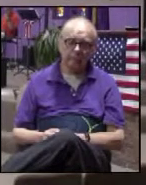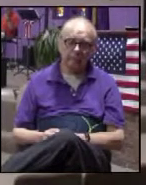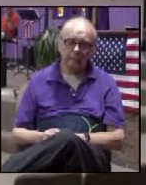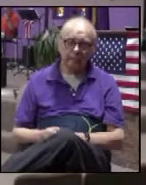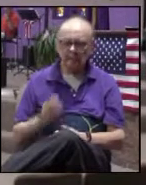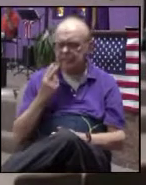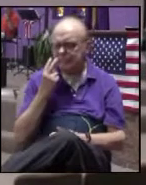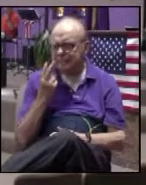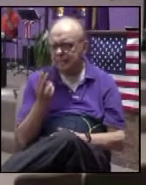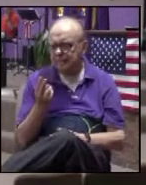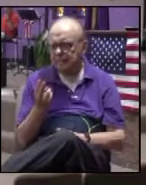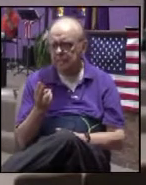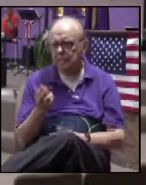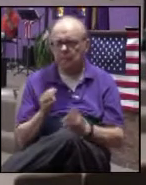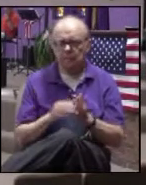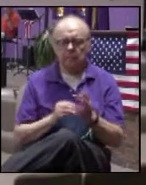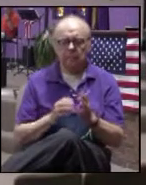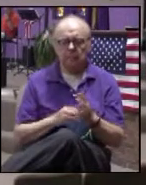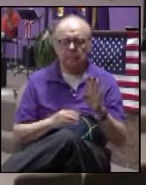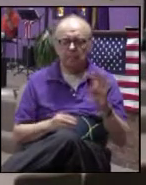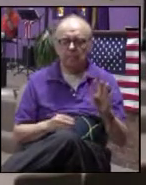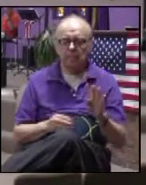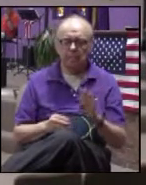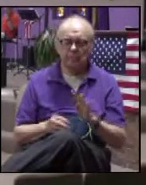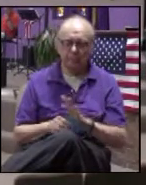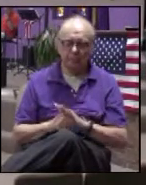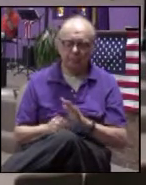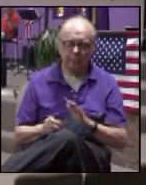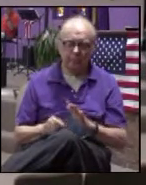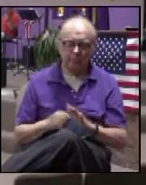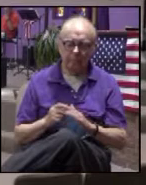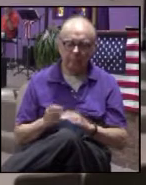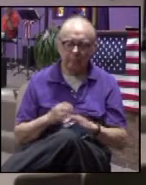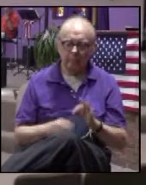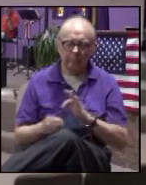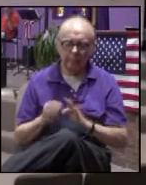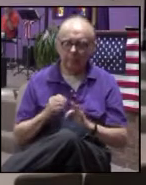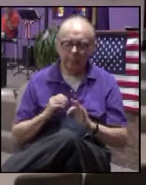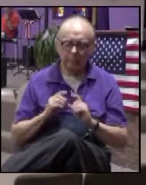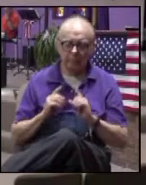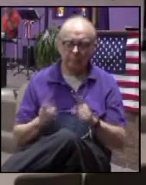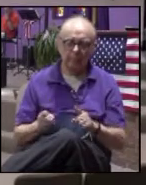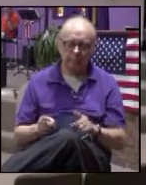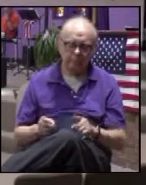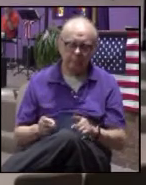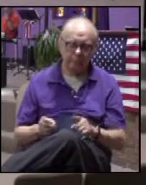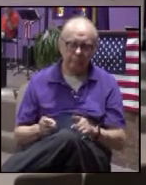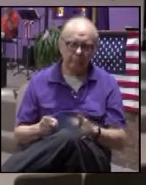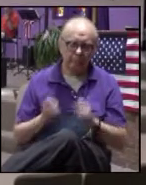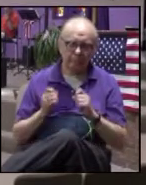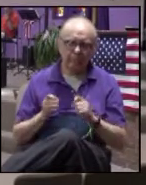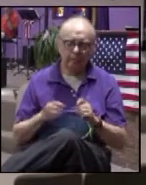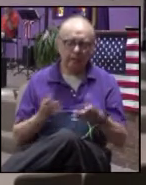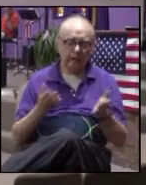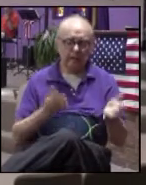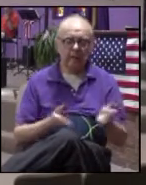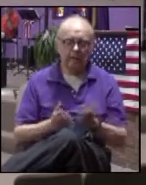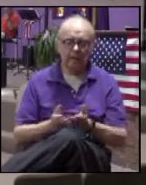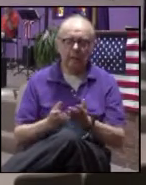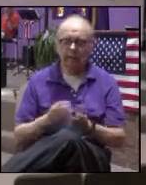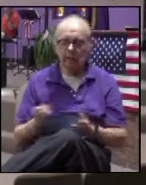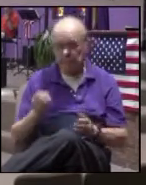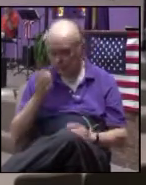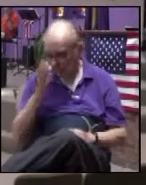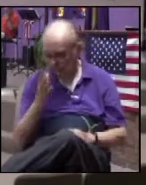You see in Matthew 4 here, when it says, especially to John and Zebedee, He says they were mending their nets, and He called them. Immediately they left their boat and their